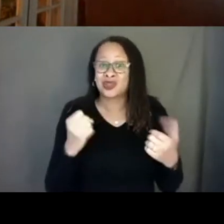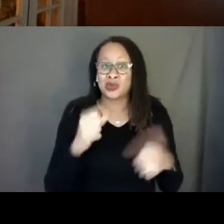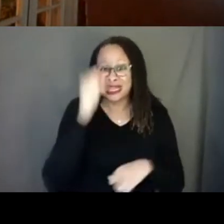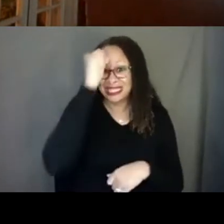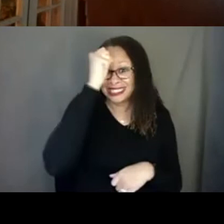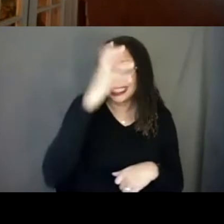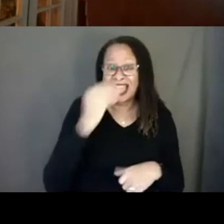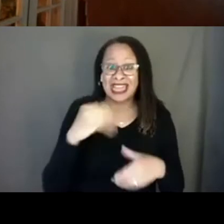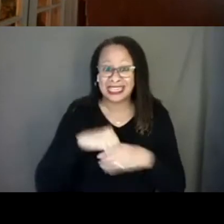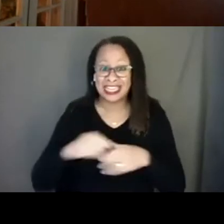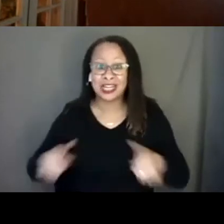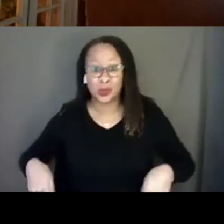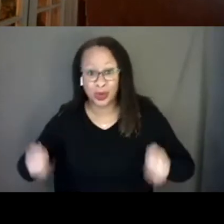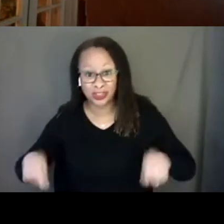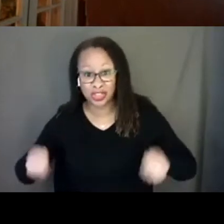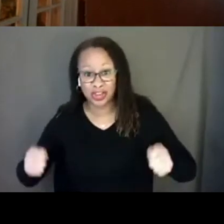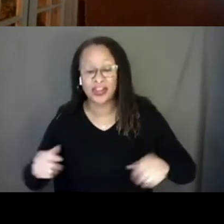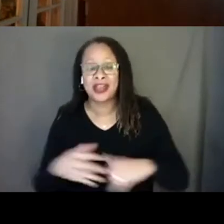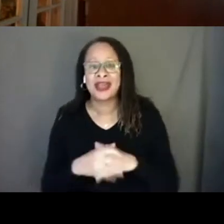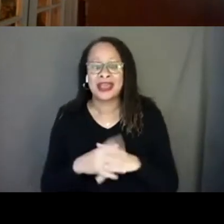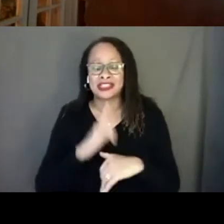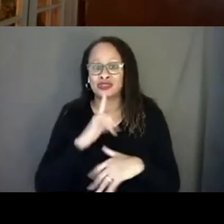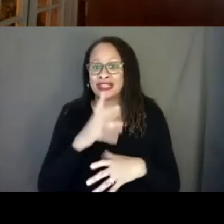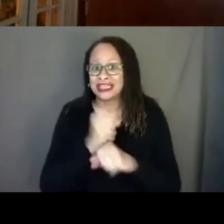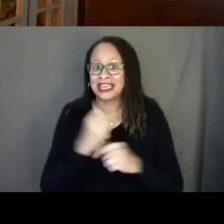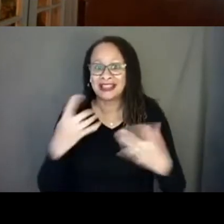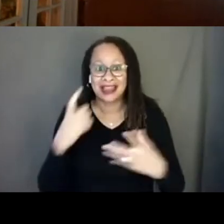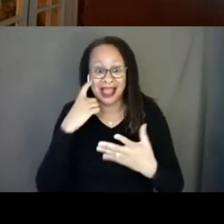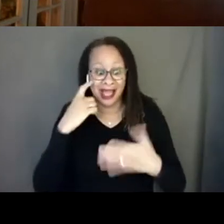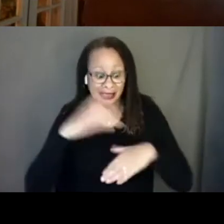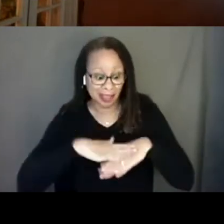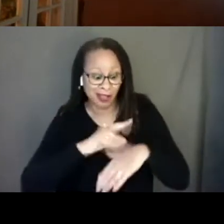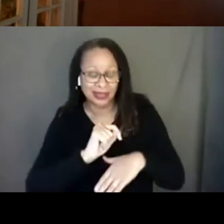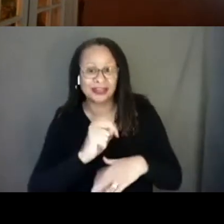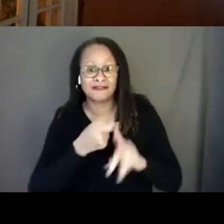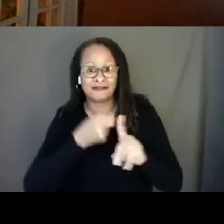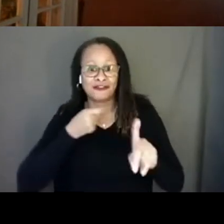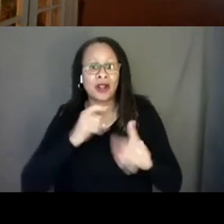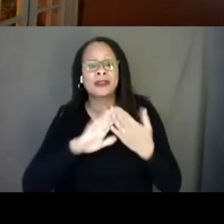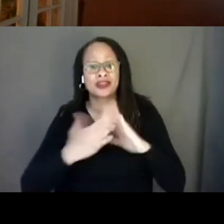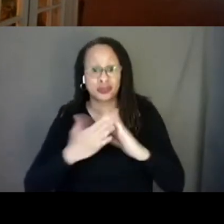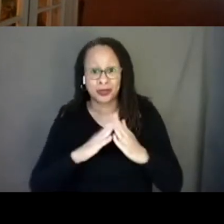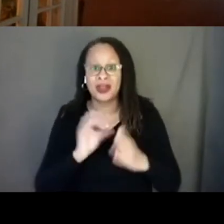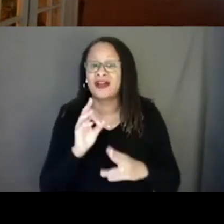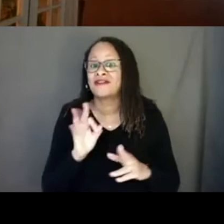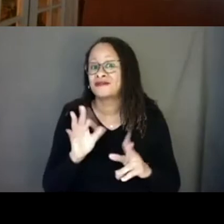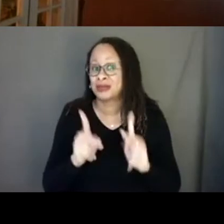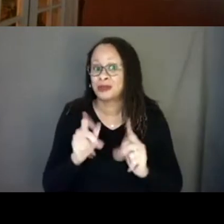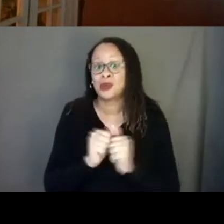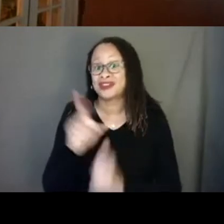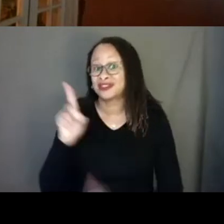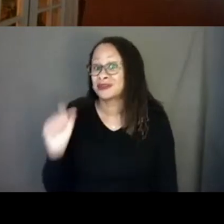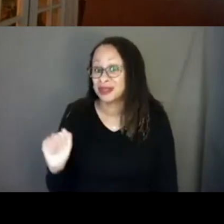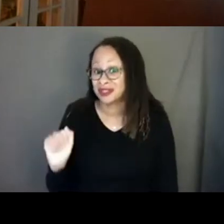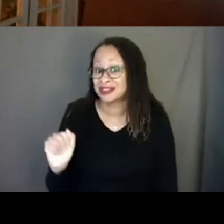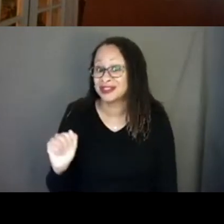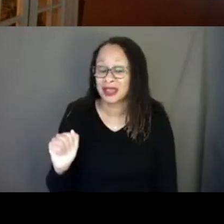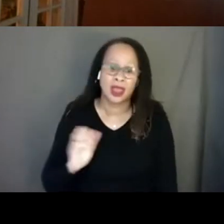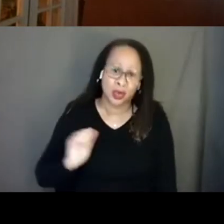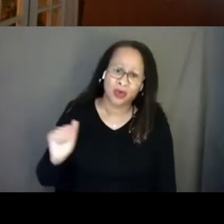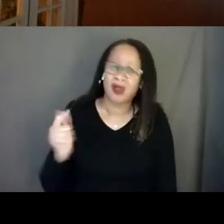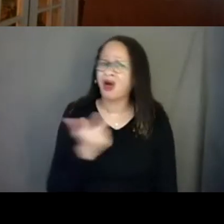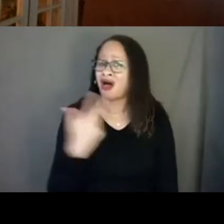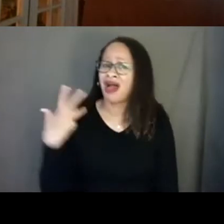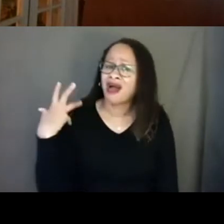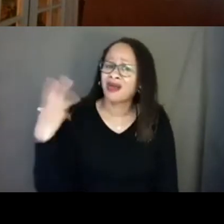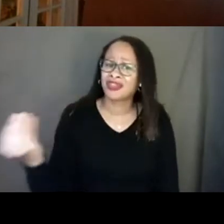wheelchair. And it's really just getting a lot of eyes on it from the community of people with disabilities, right? We're all out there. We're